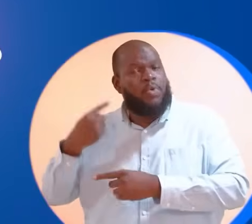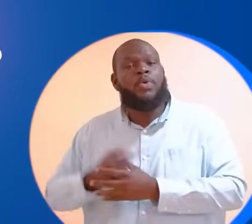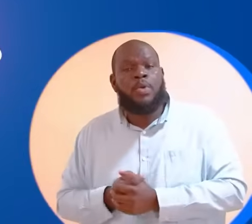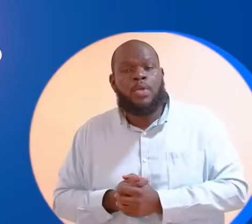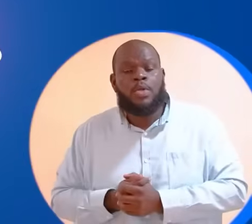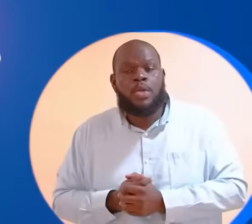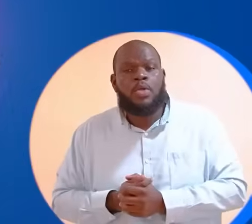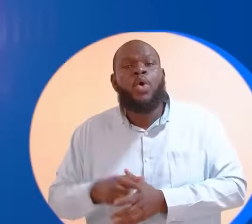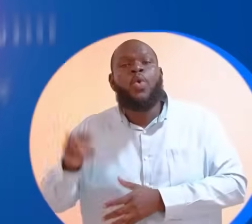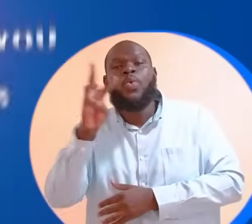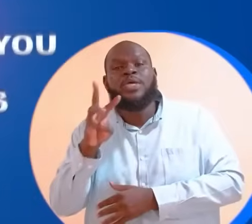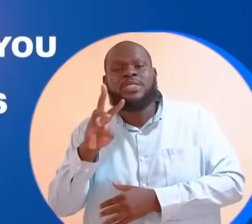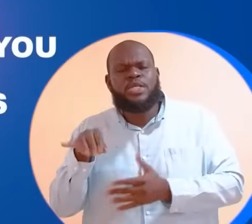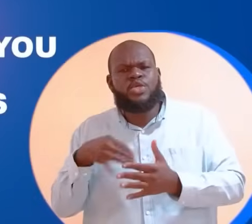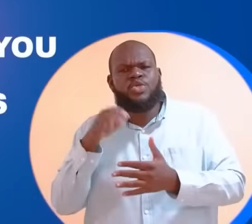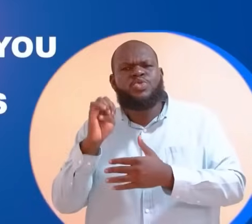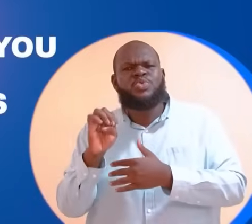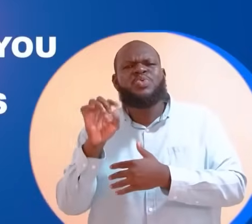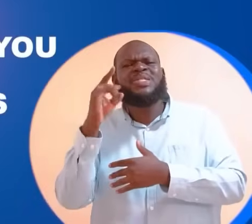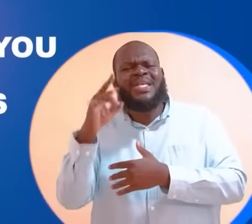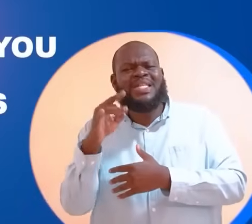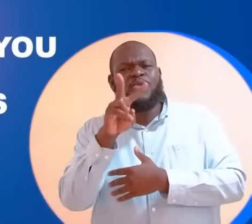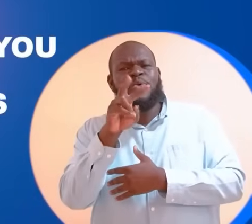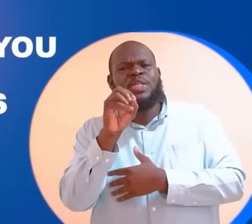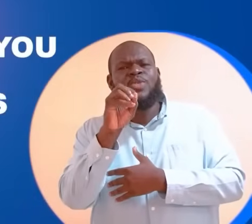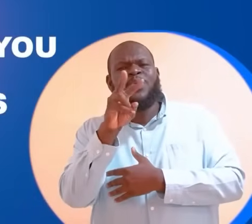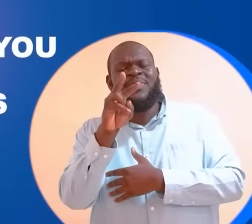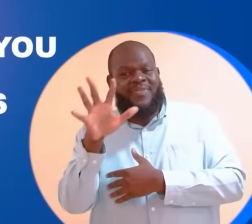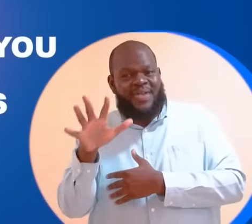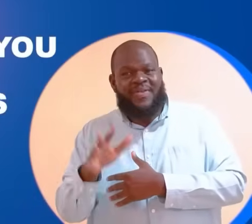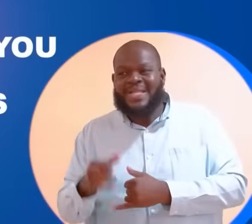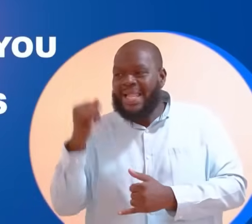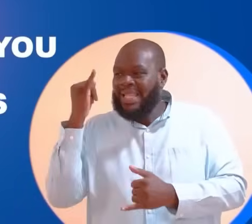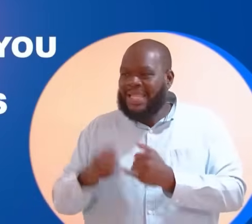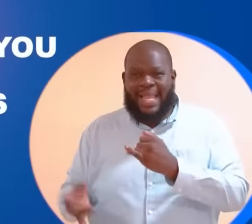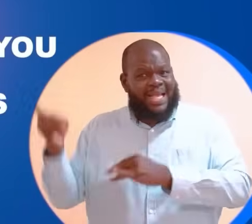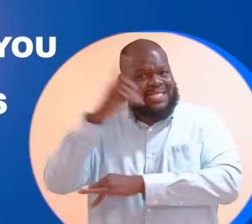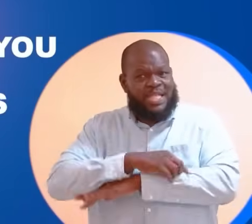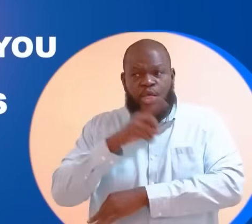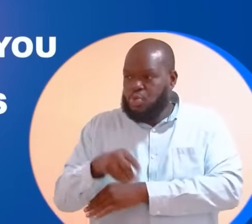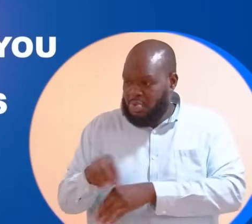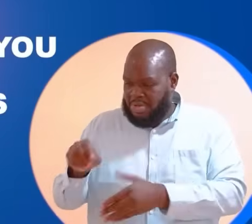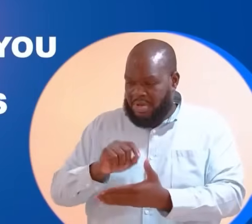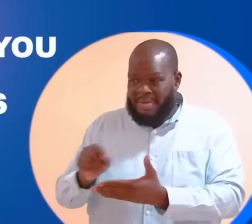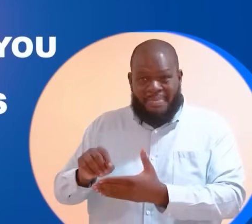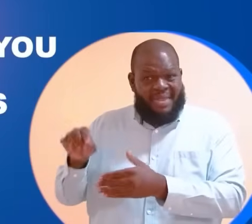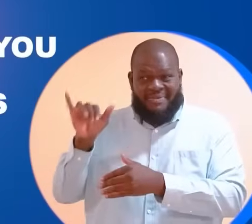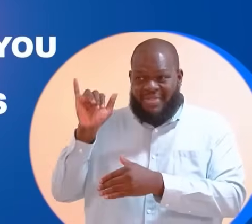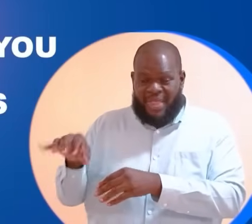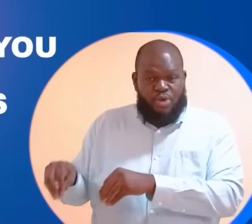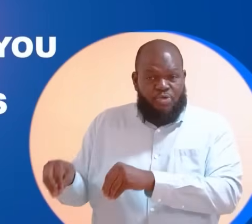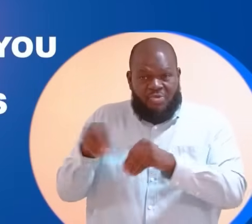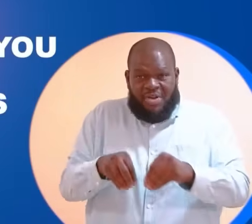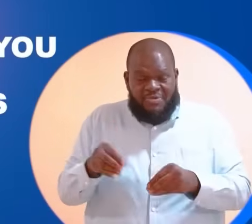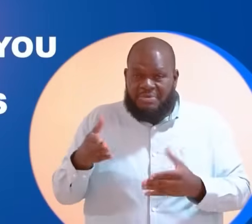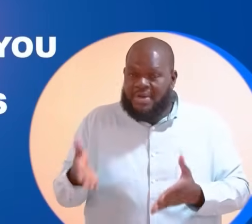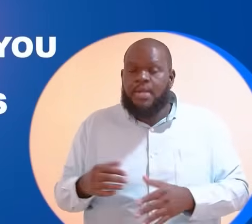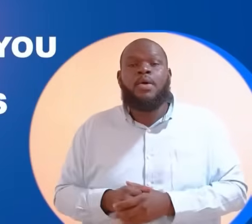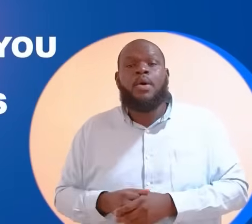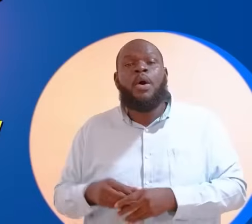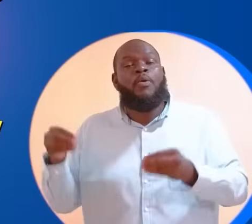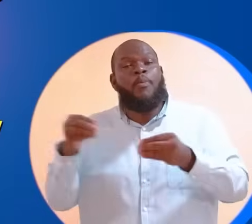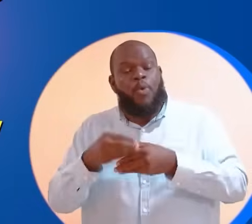based on your previous residence. Wednesday, June 18, 2025 is the last day you can apply for a transfer during